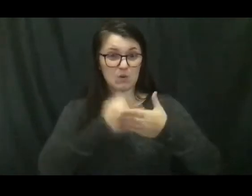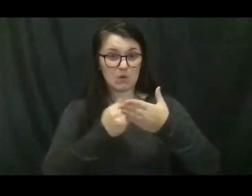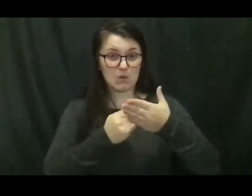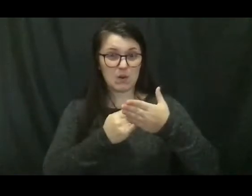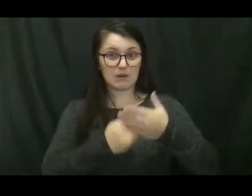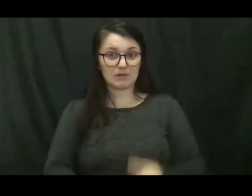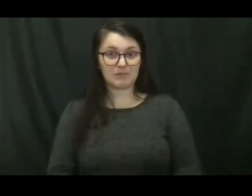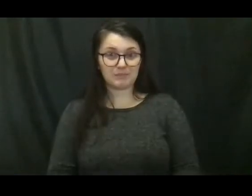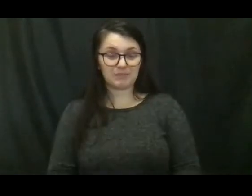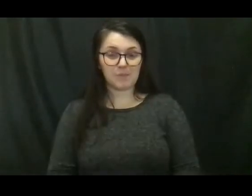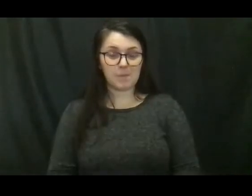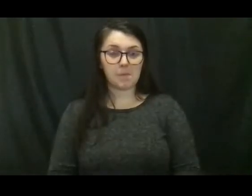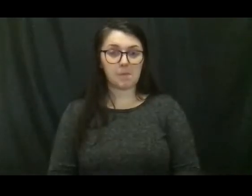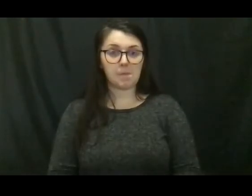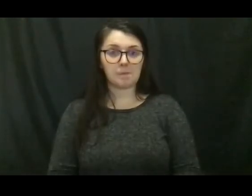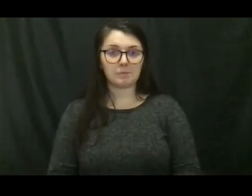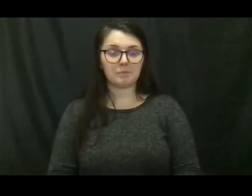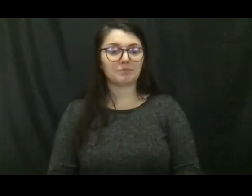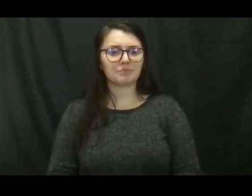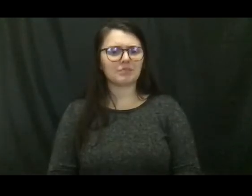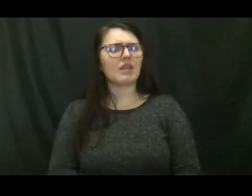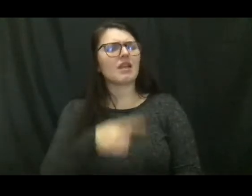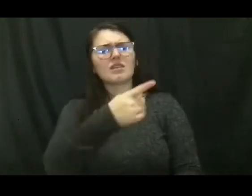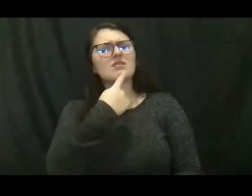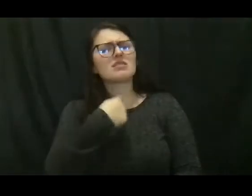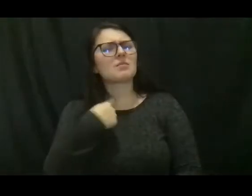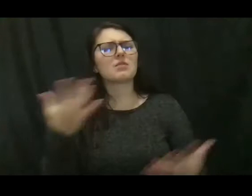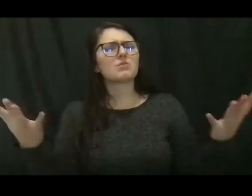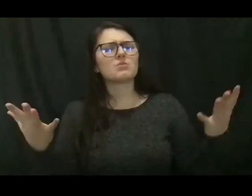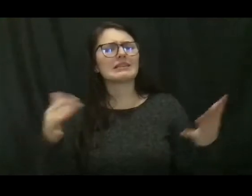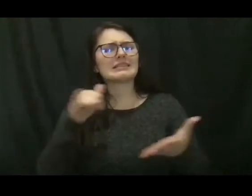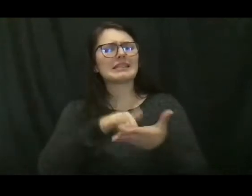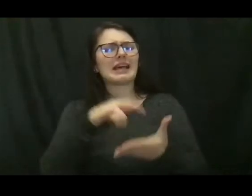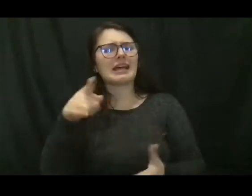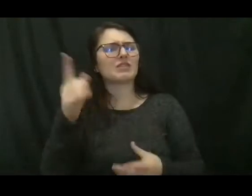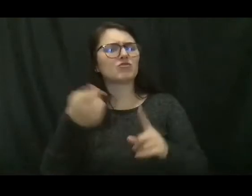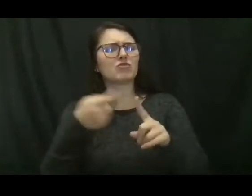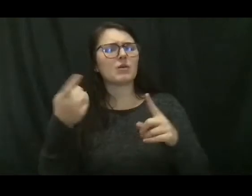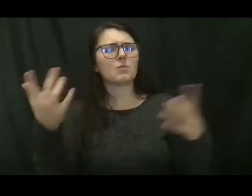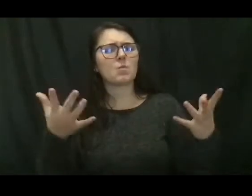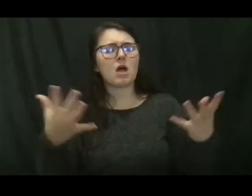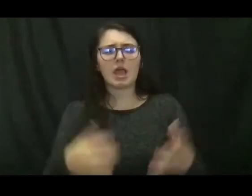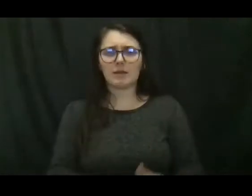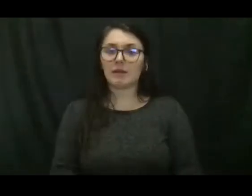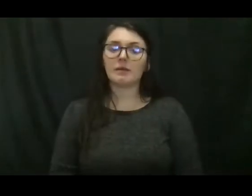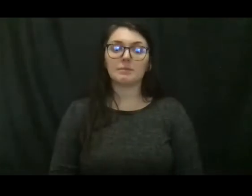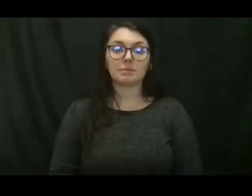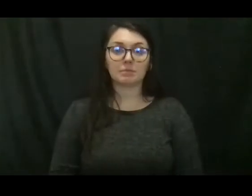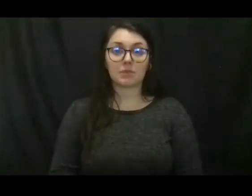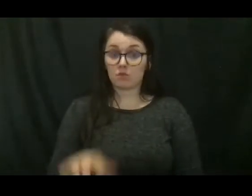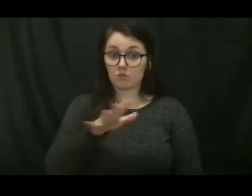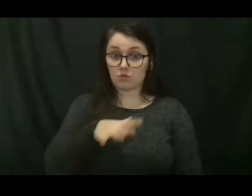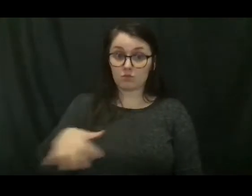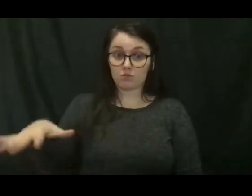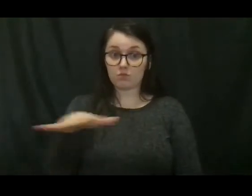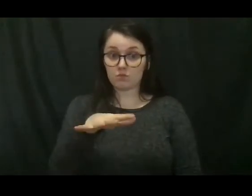close. Emily, can you tell us about with this? Yes, where did this come from? Yeah, throughout our site, you're going to see lots